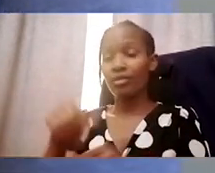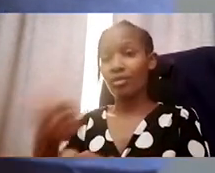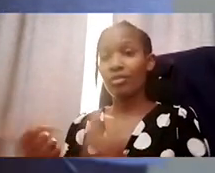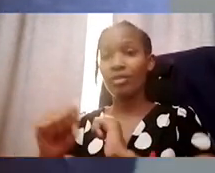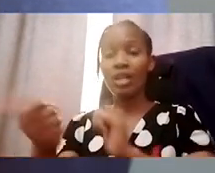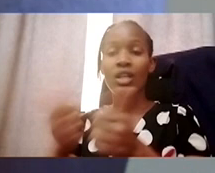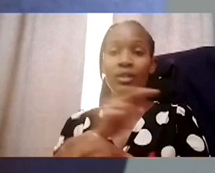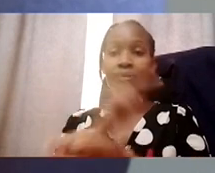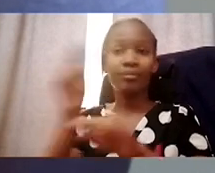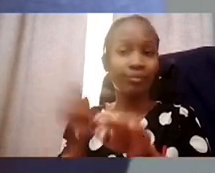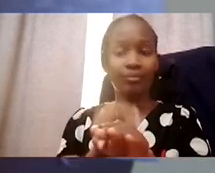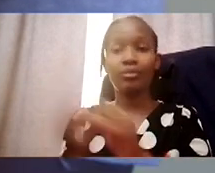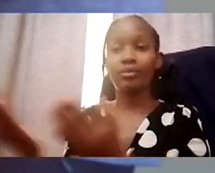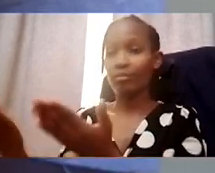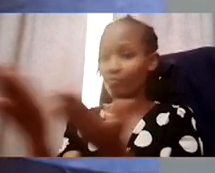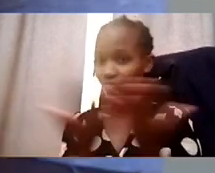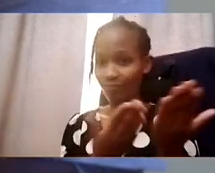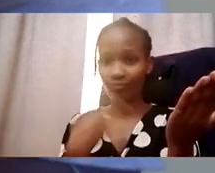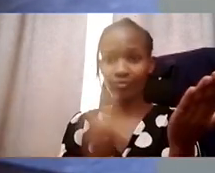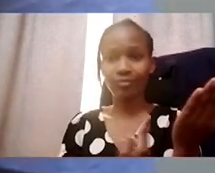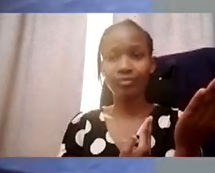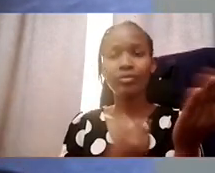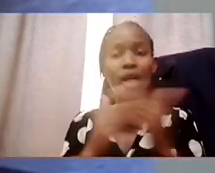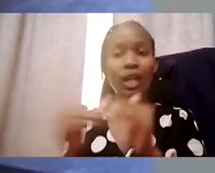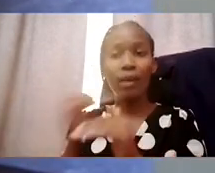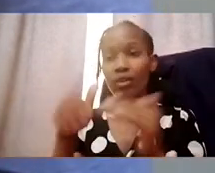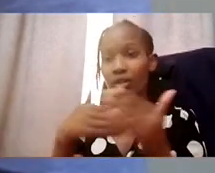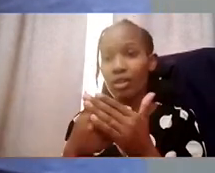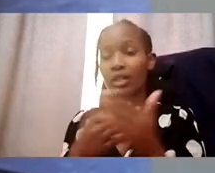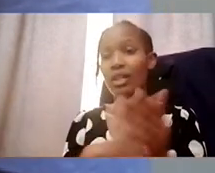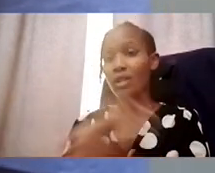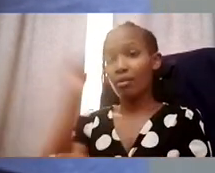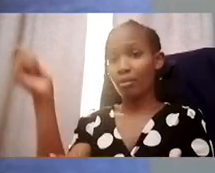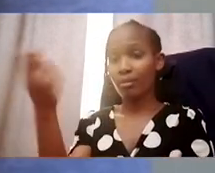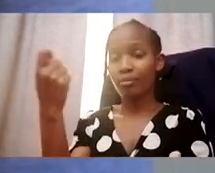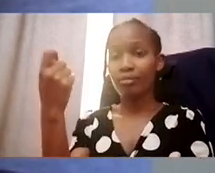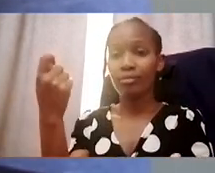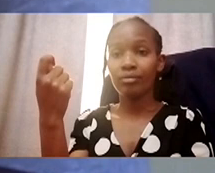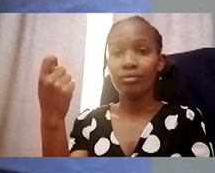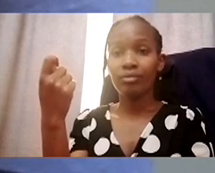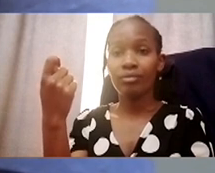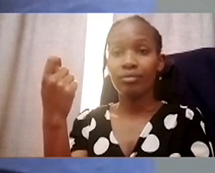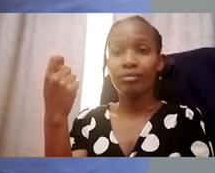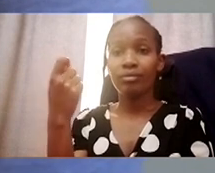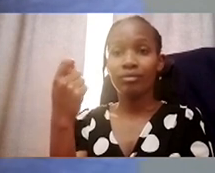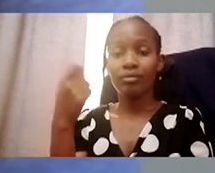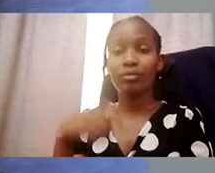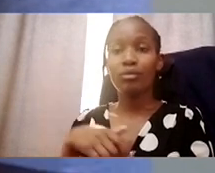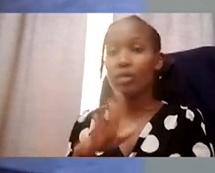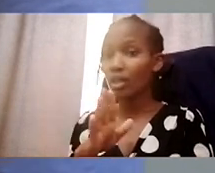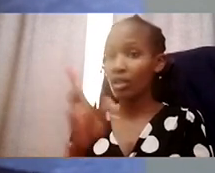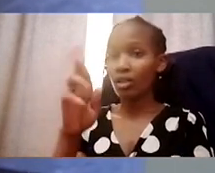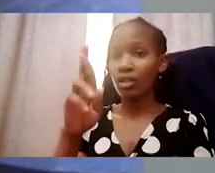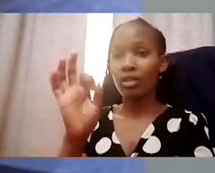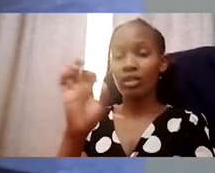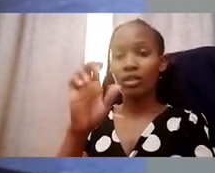to welcome us. And above all, my Kenya government to send a team of refugees also, a charity mission, and also a